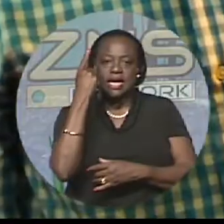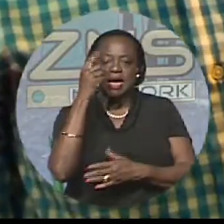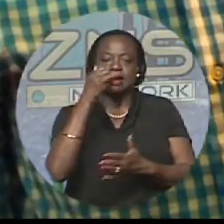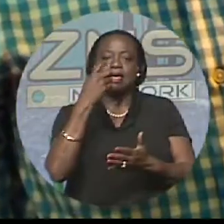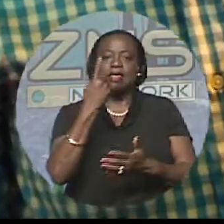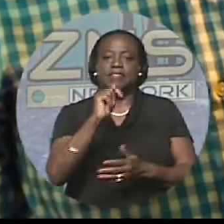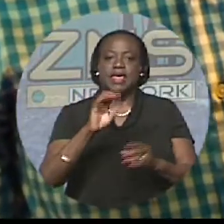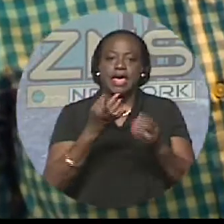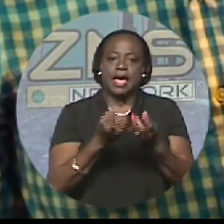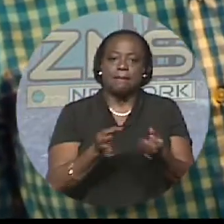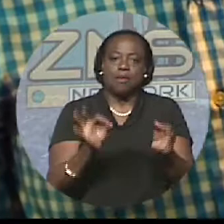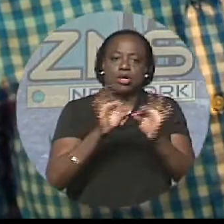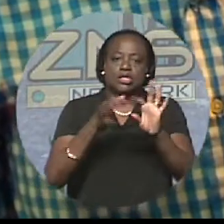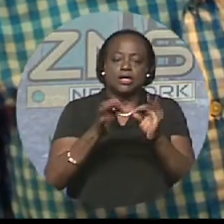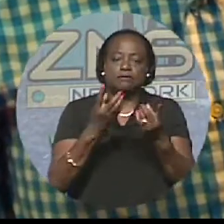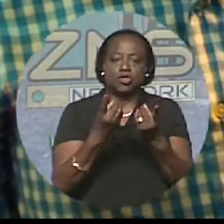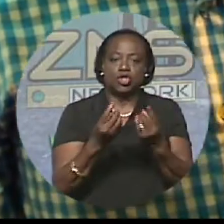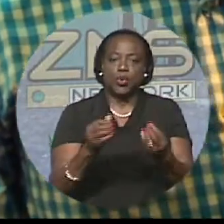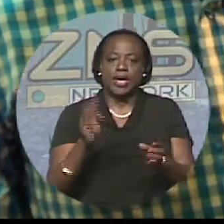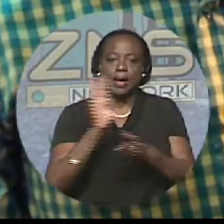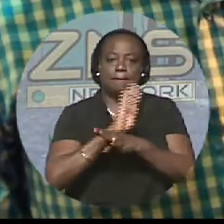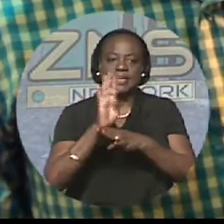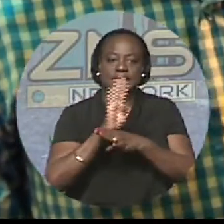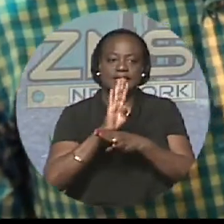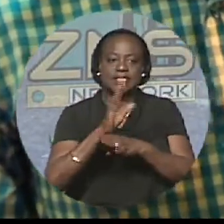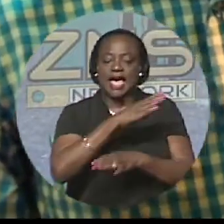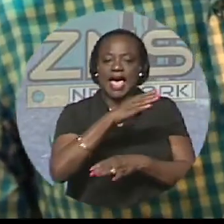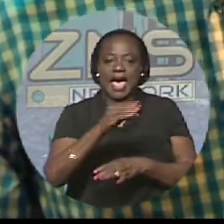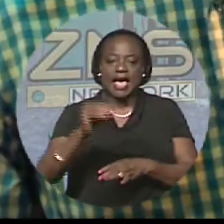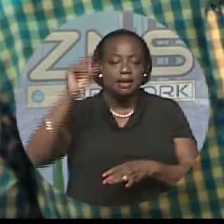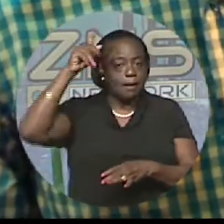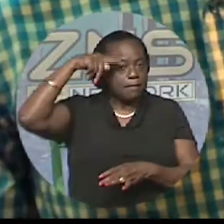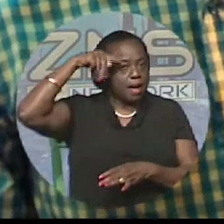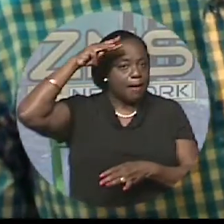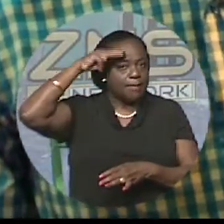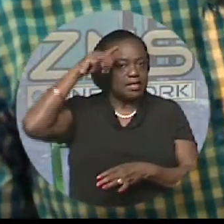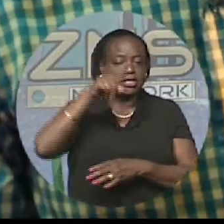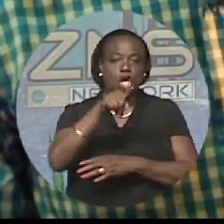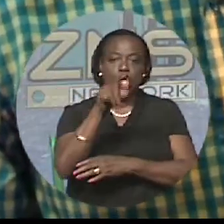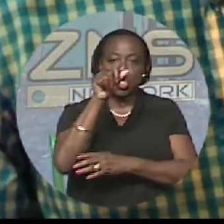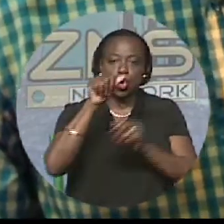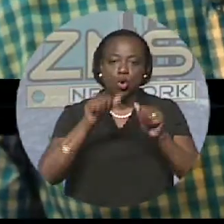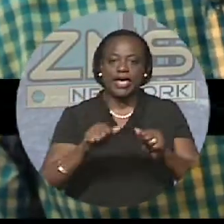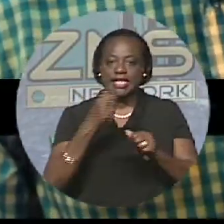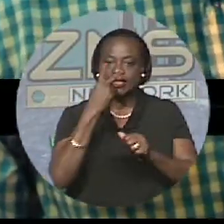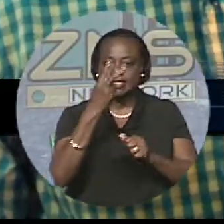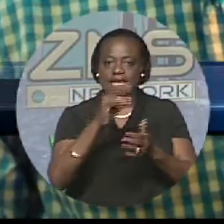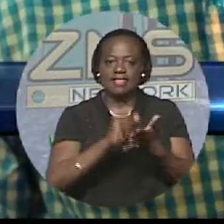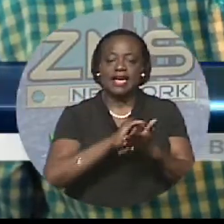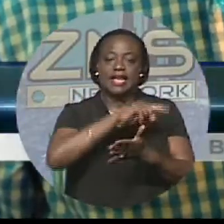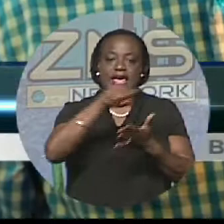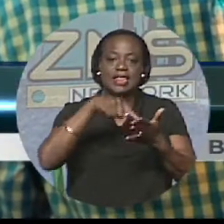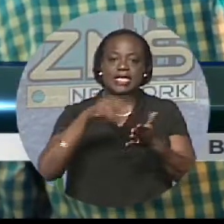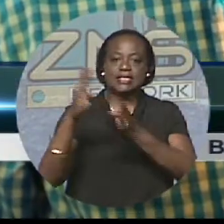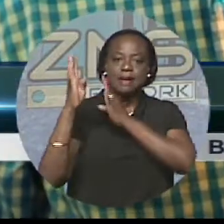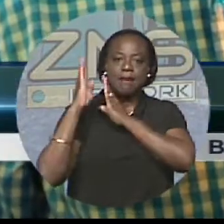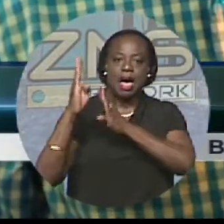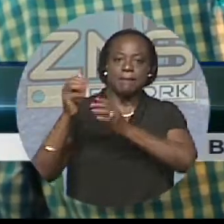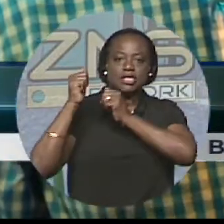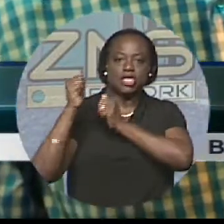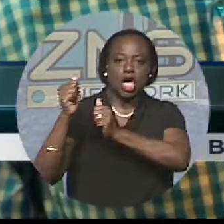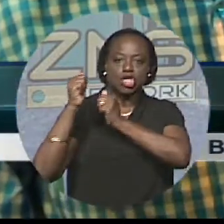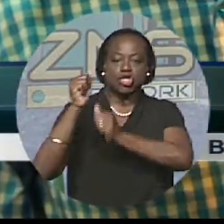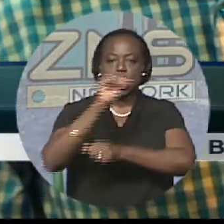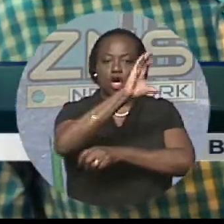business now, and PM, you can actually say that this Bahamas Junkanoo